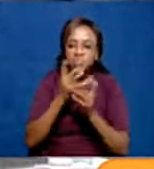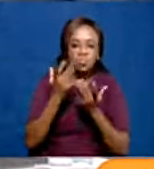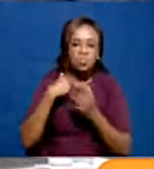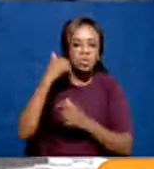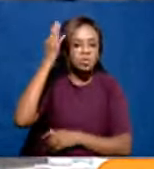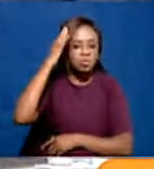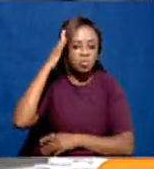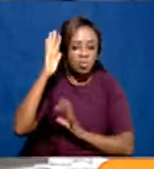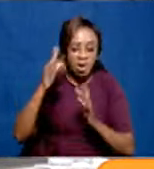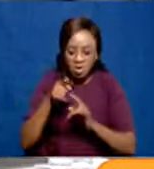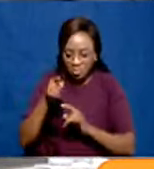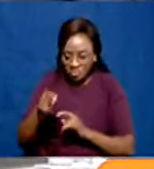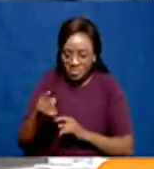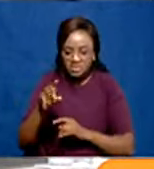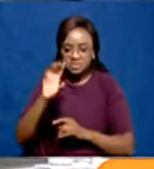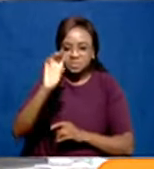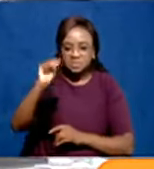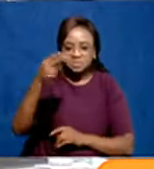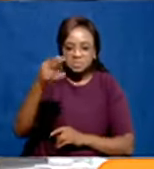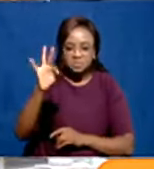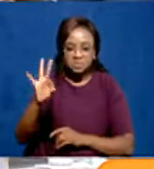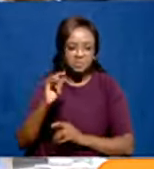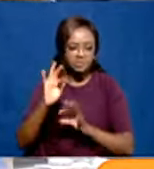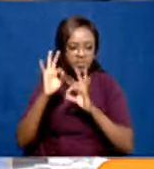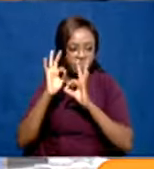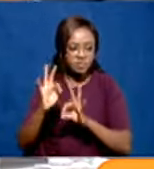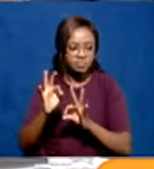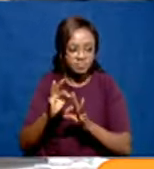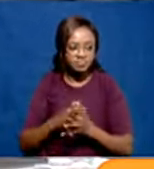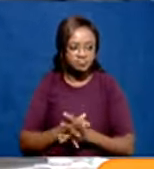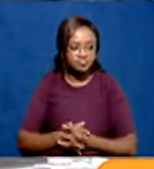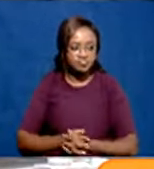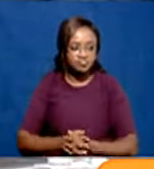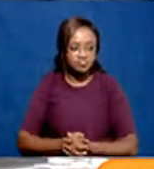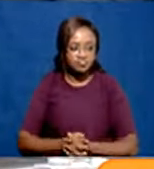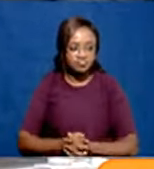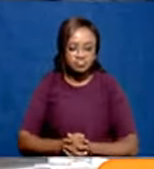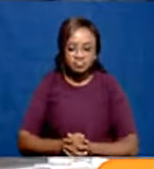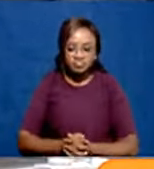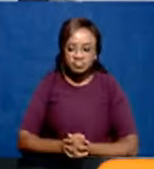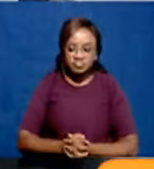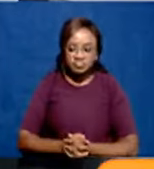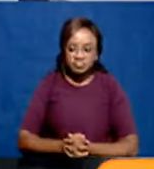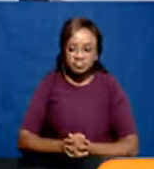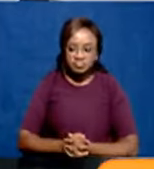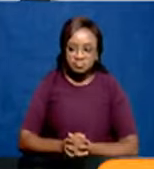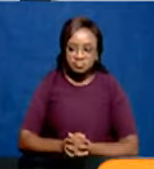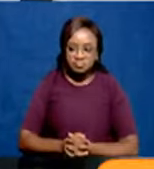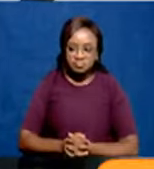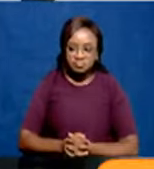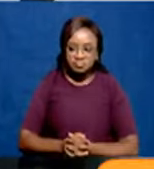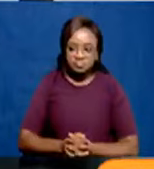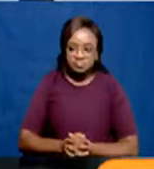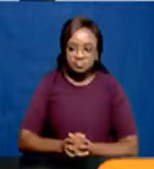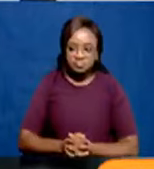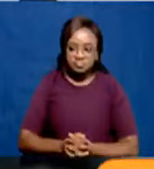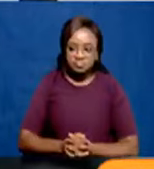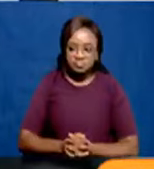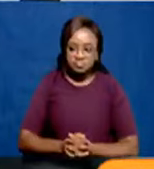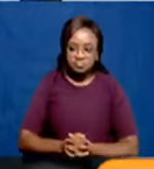to get in this shift? Answer Mary first. Yes, go ahead. Let me answer this one at the tail end because it's